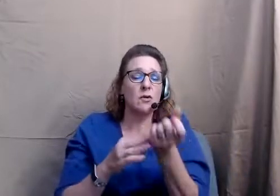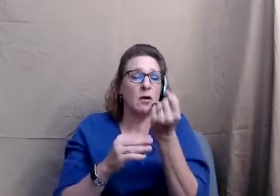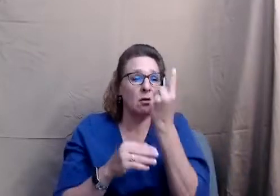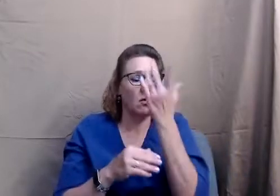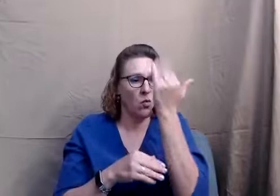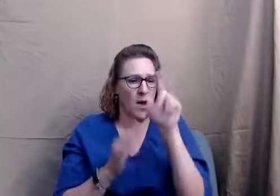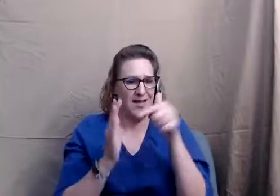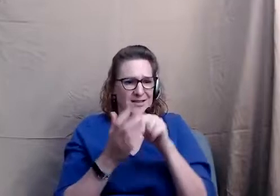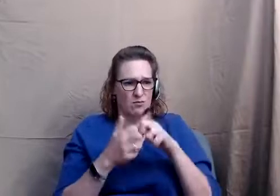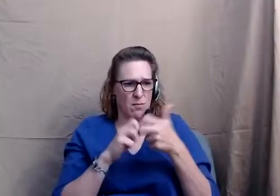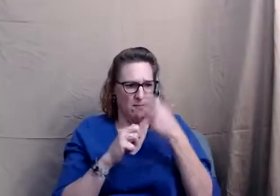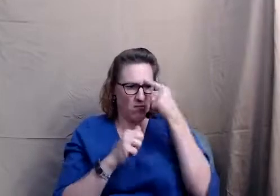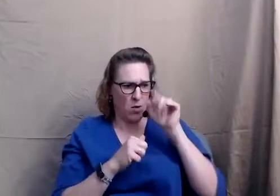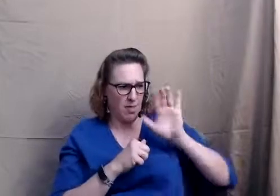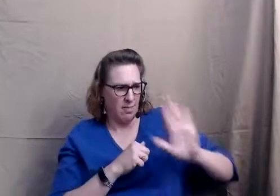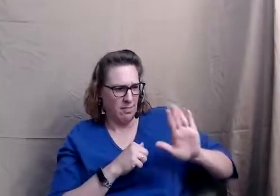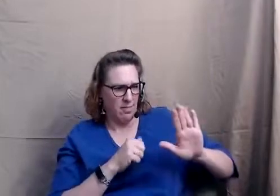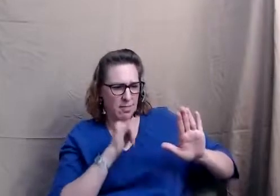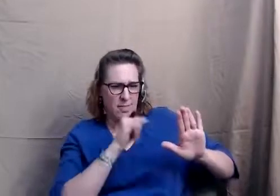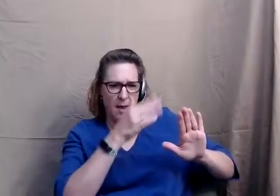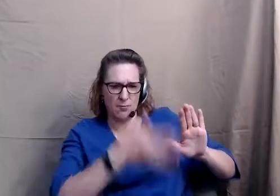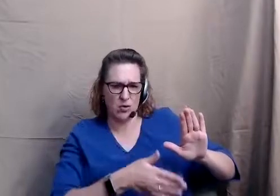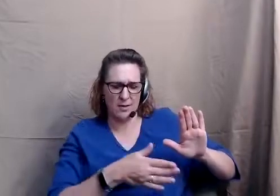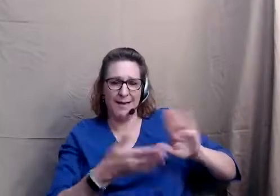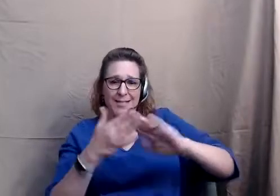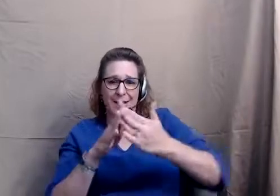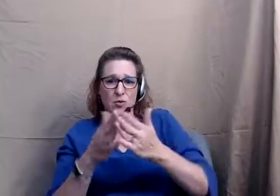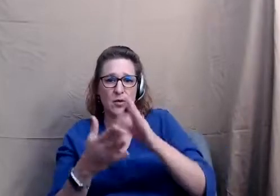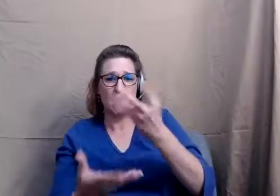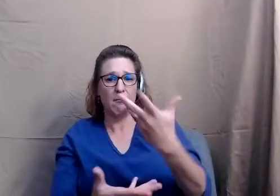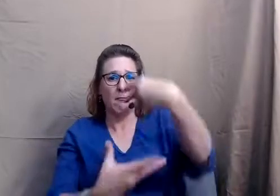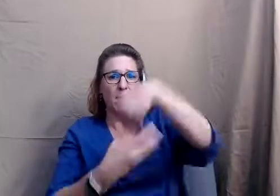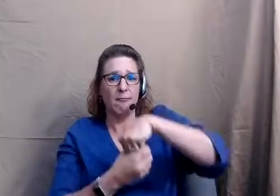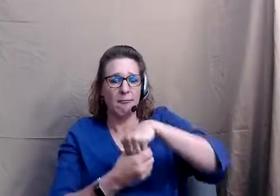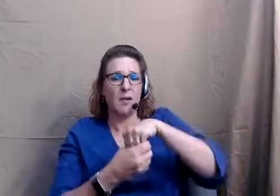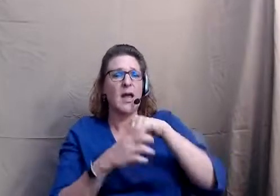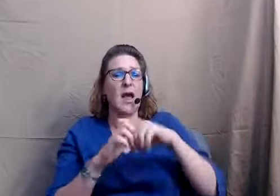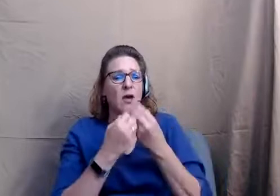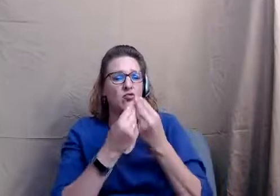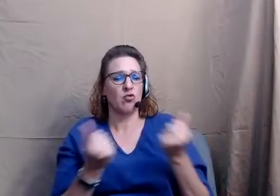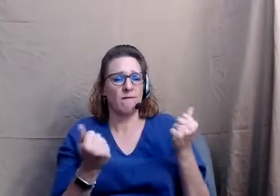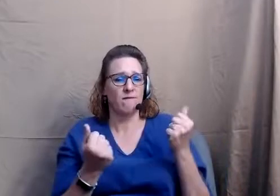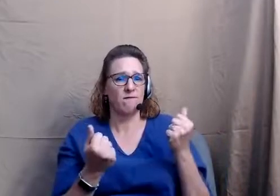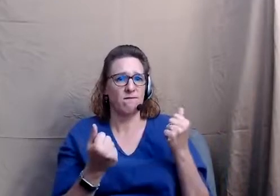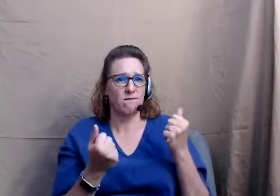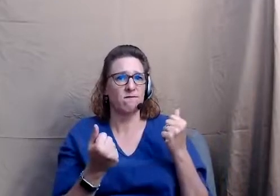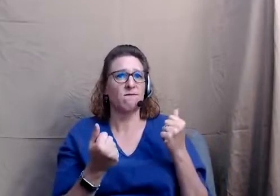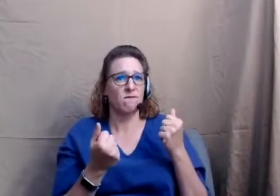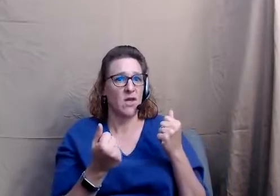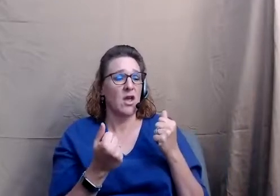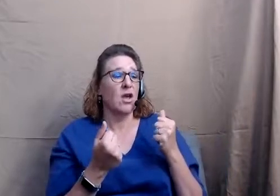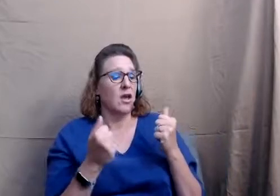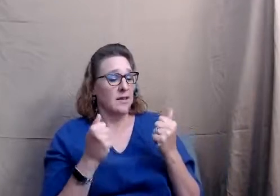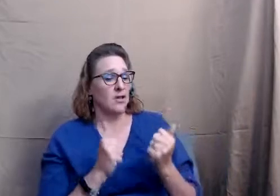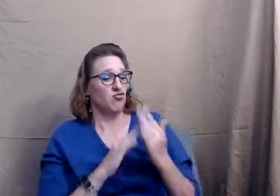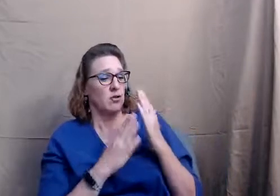so problematic for that person and helps the community to become invested in solutions. The redress piece is absolutely crucial, and